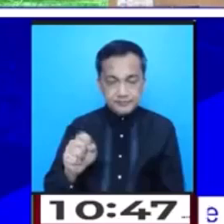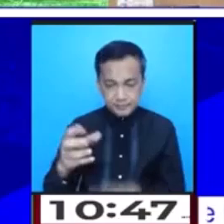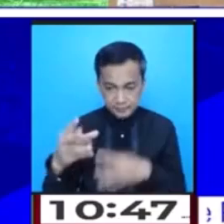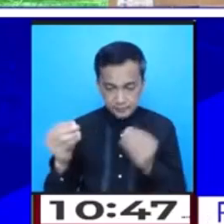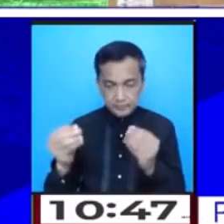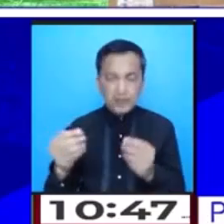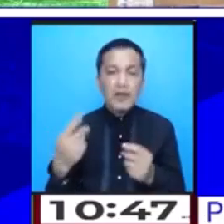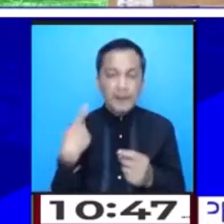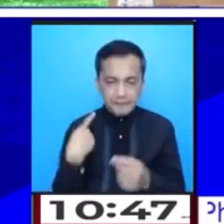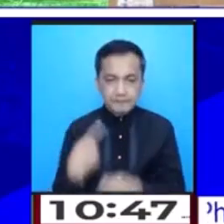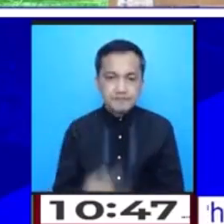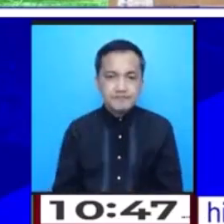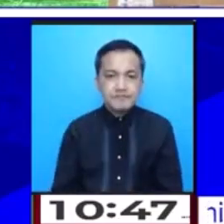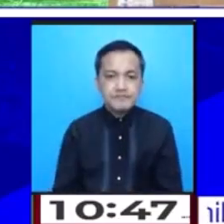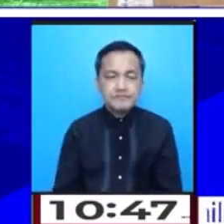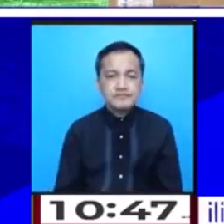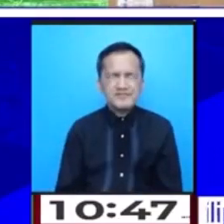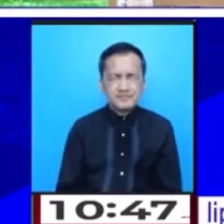the water in the dams, no?